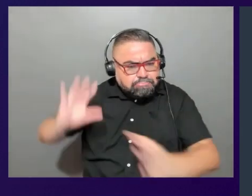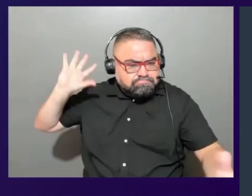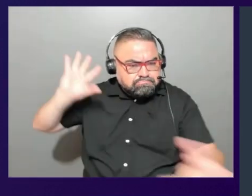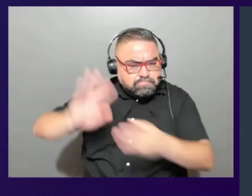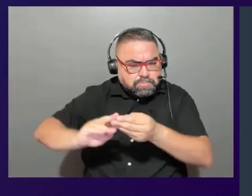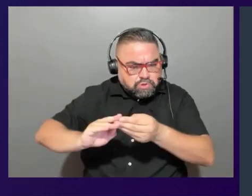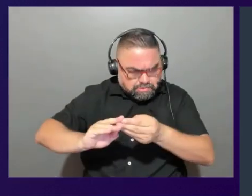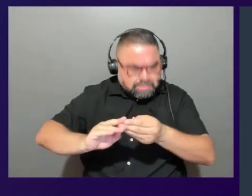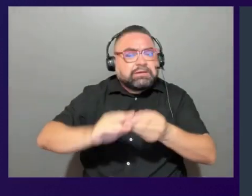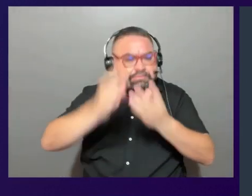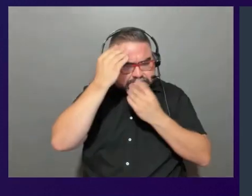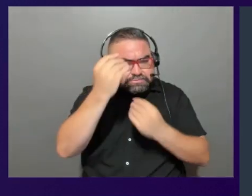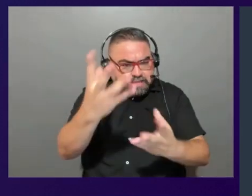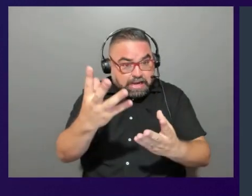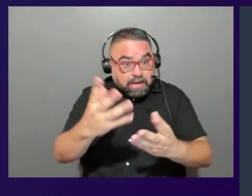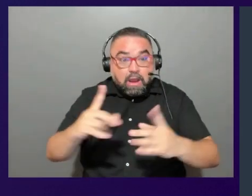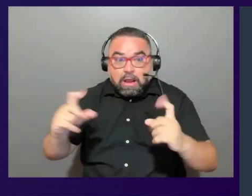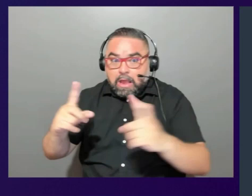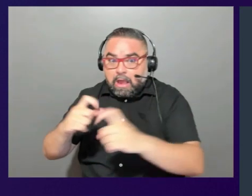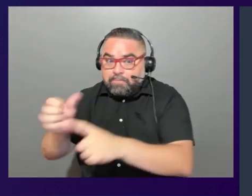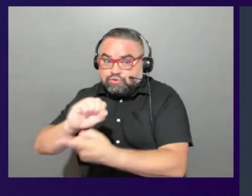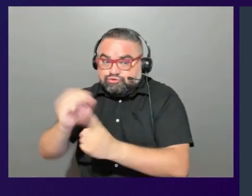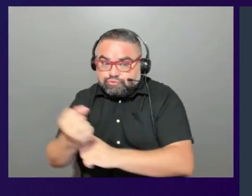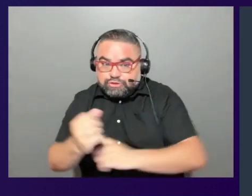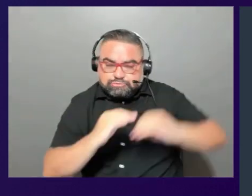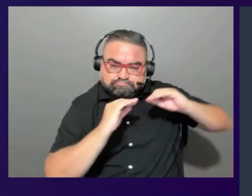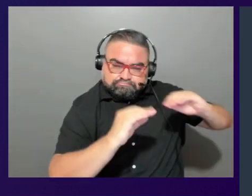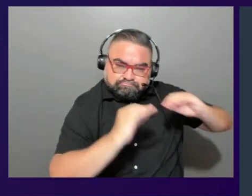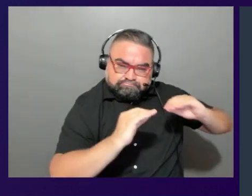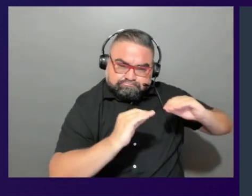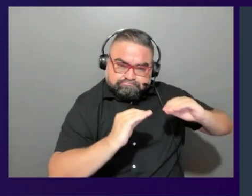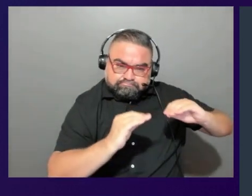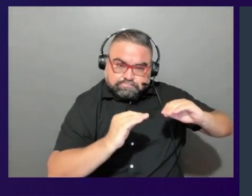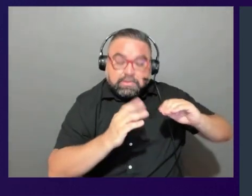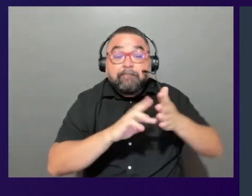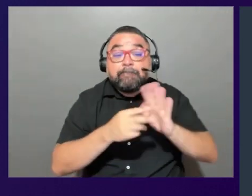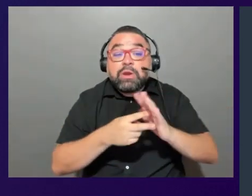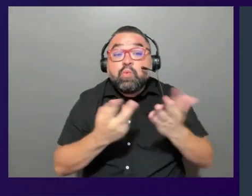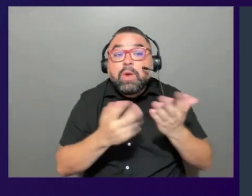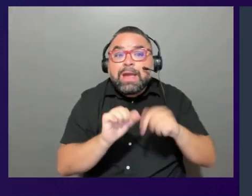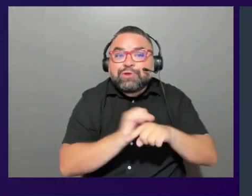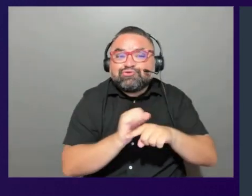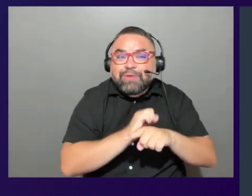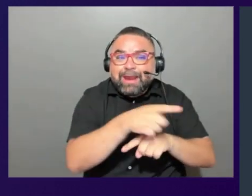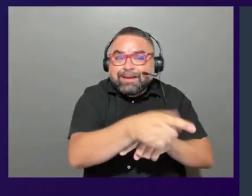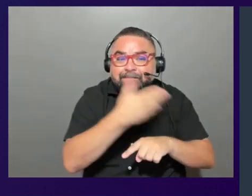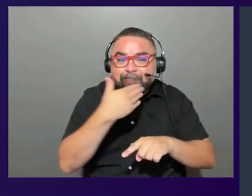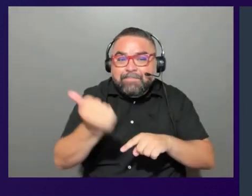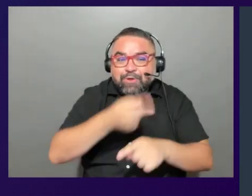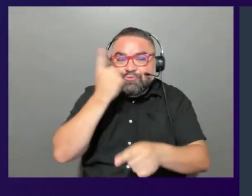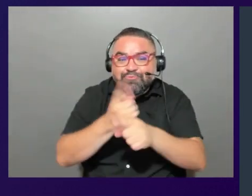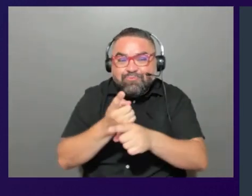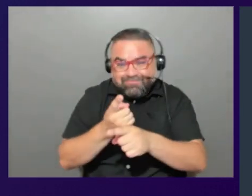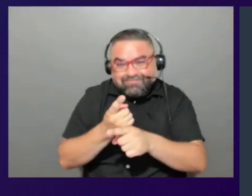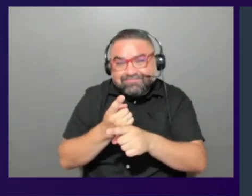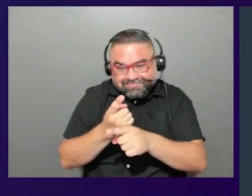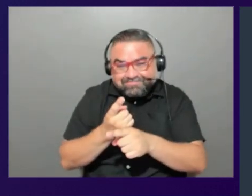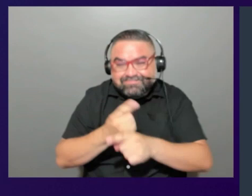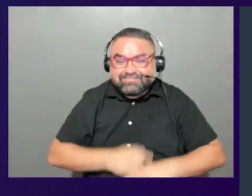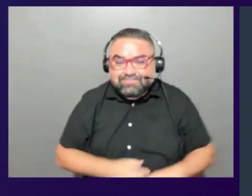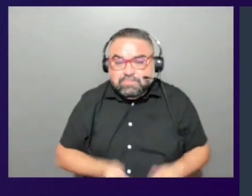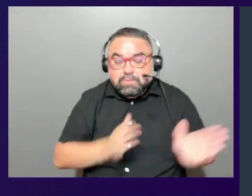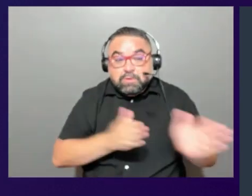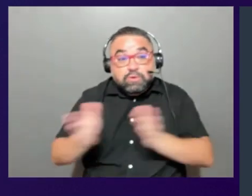complex scenarios leads to better accuracy. So being able to cost-effectively centralize and retain